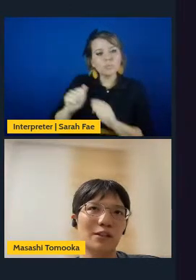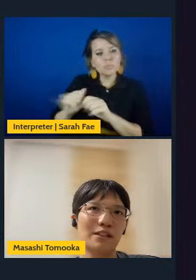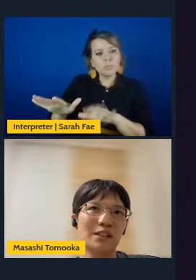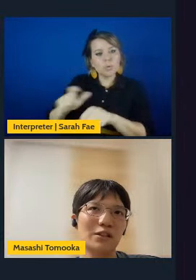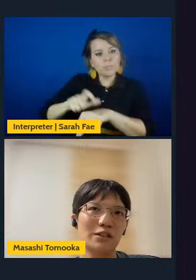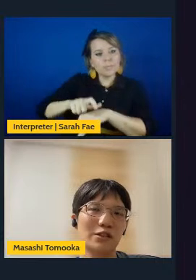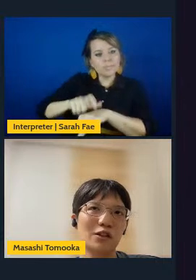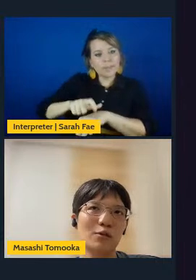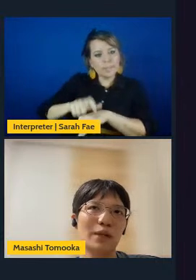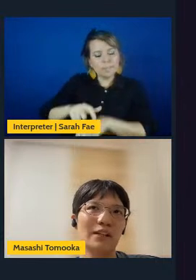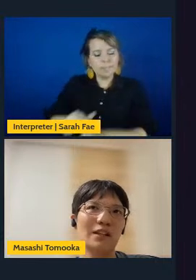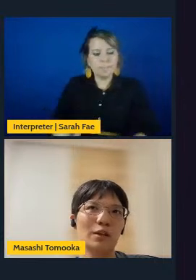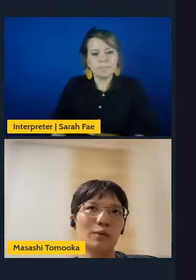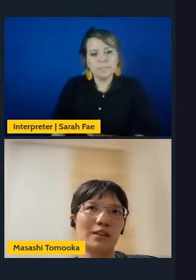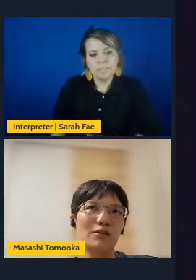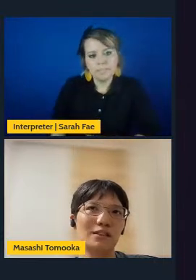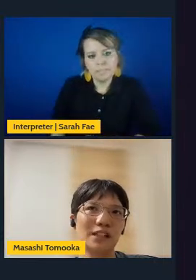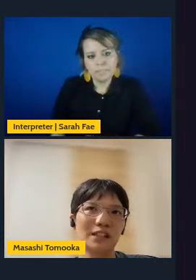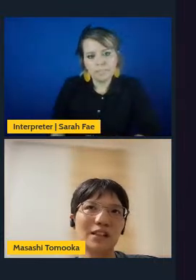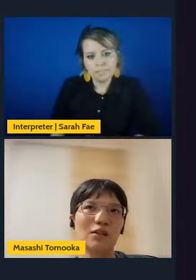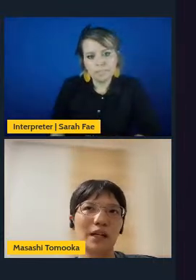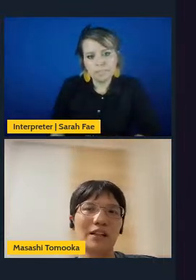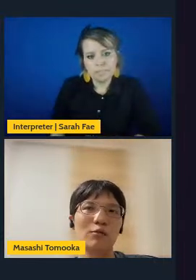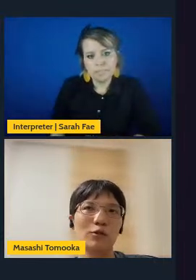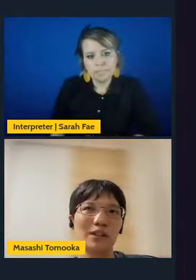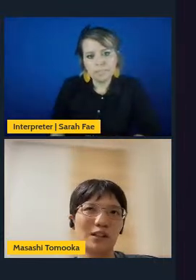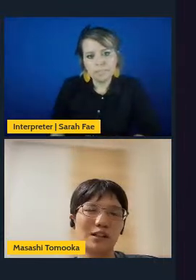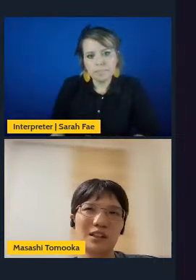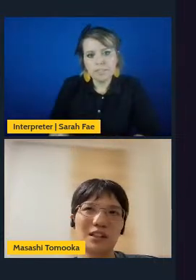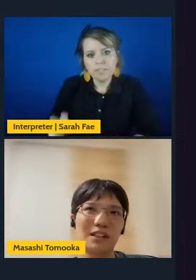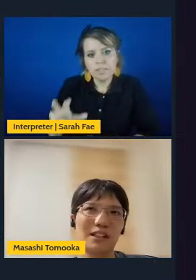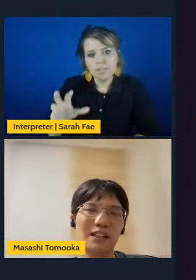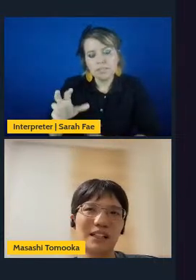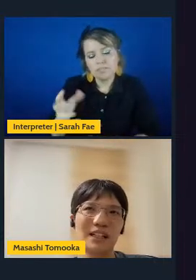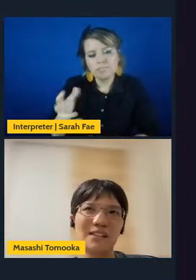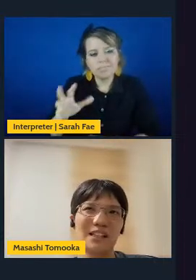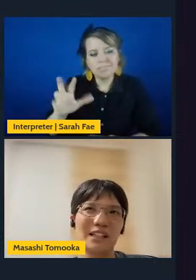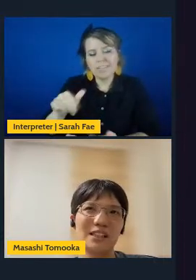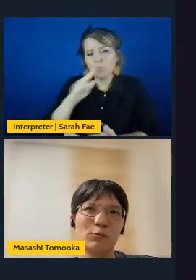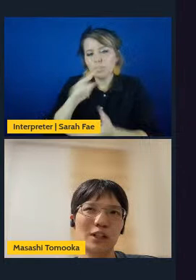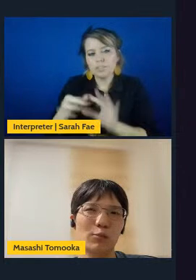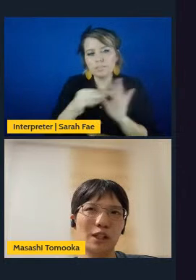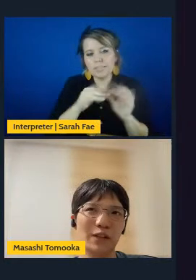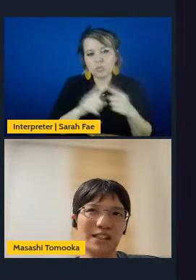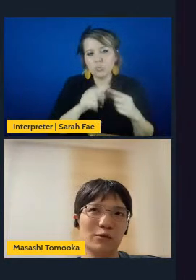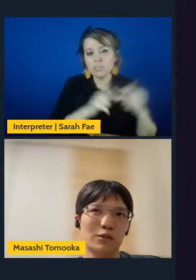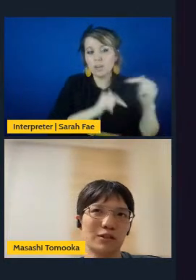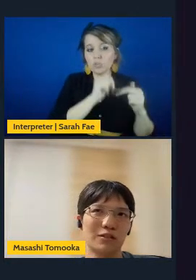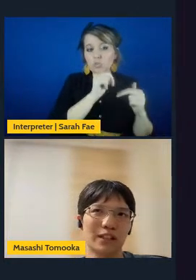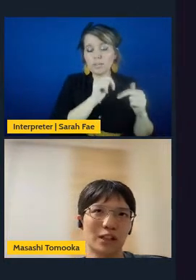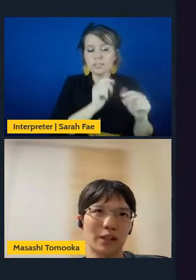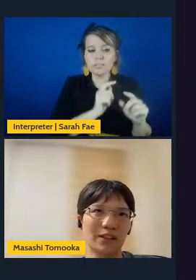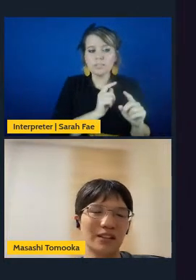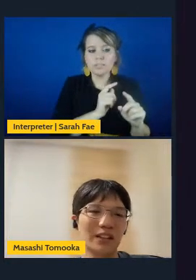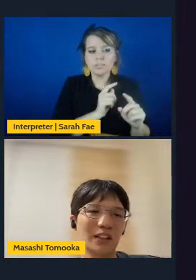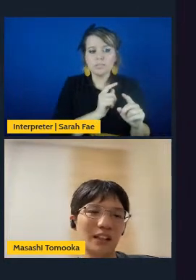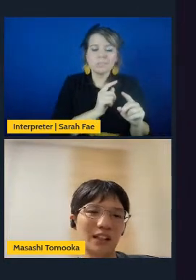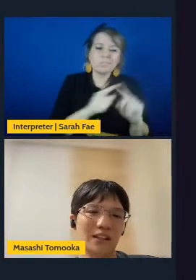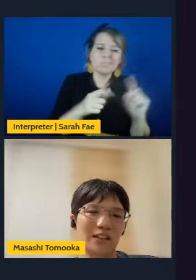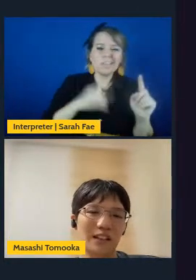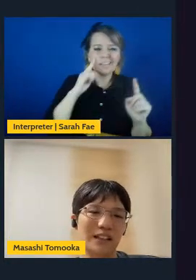time substitution of bucket deployment construct, but more, I'd say it's more optimized for front-end